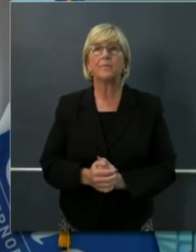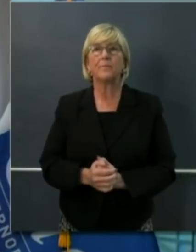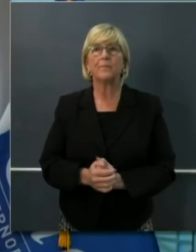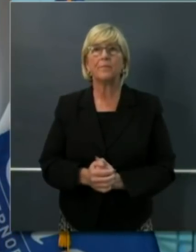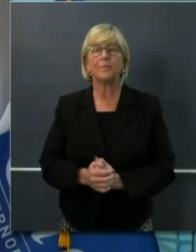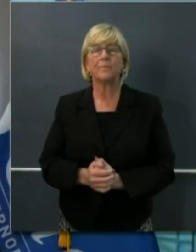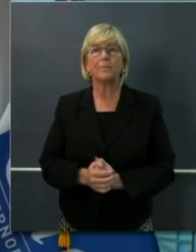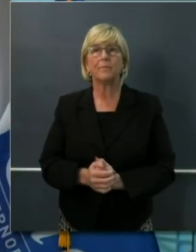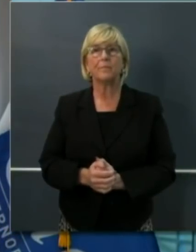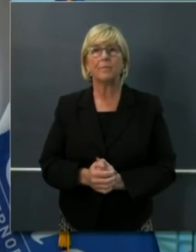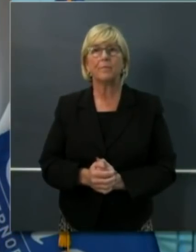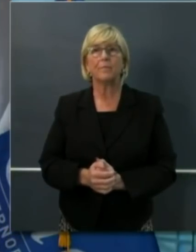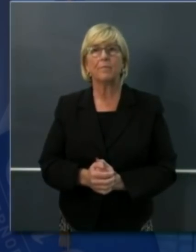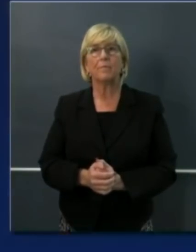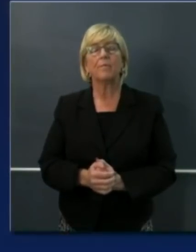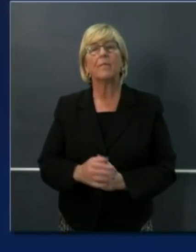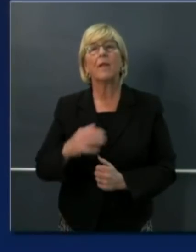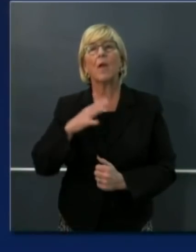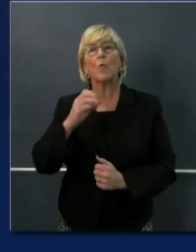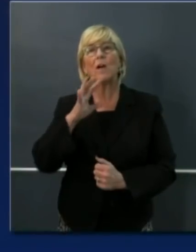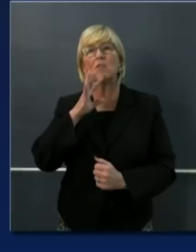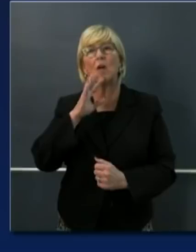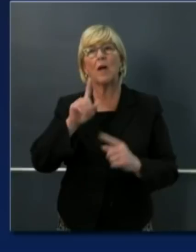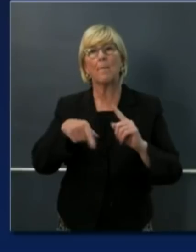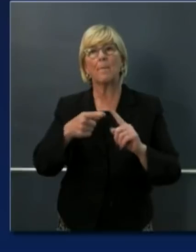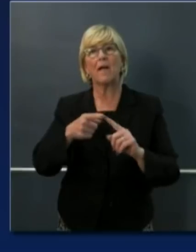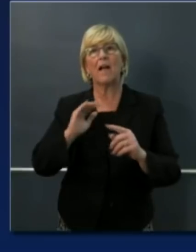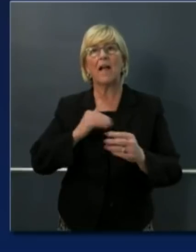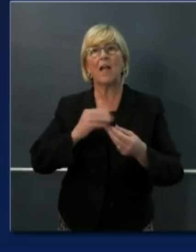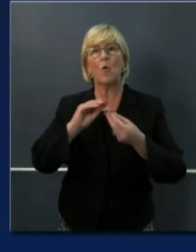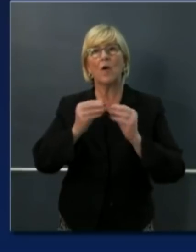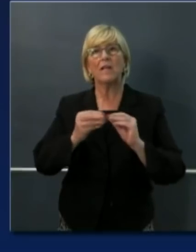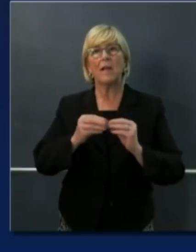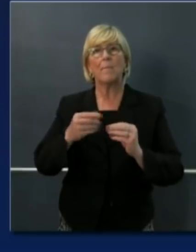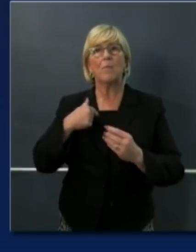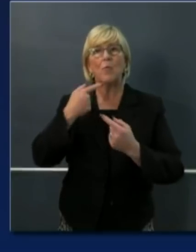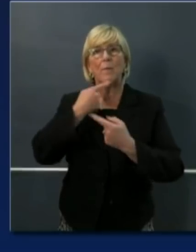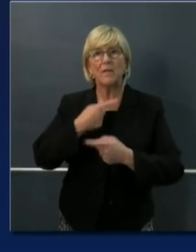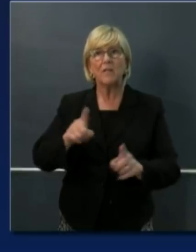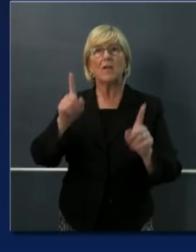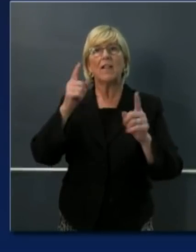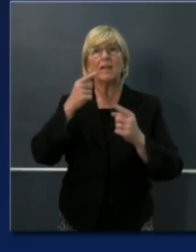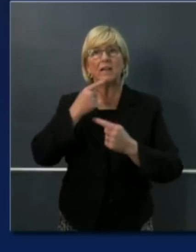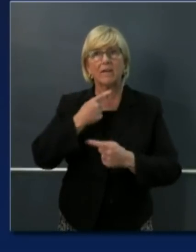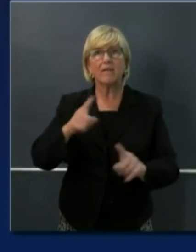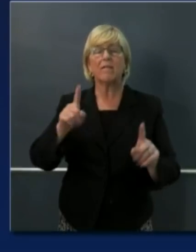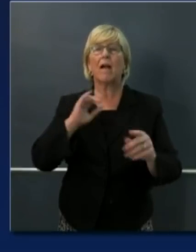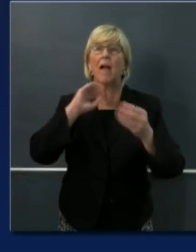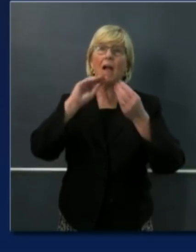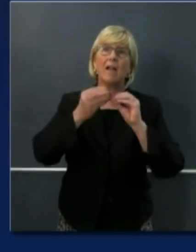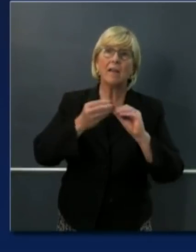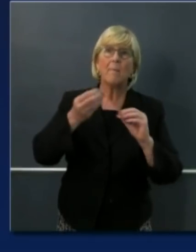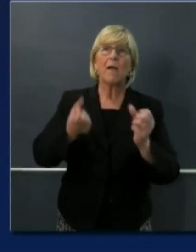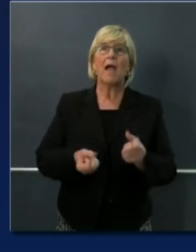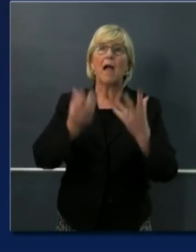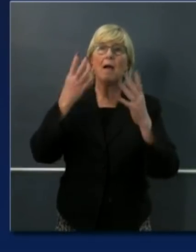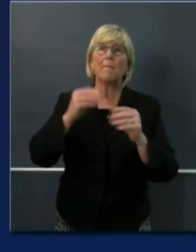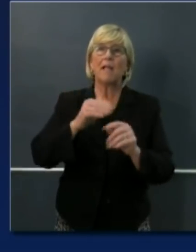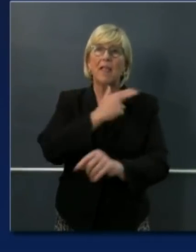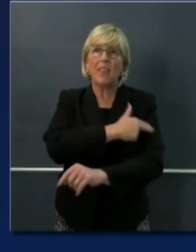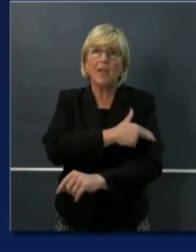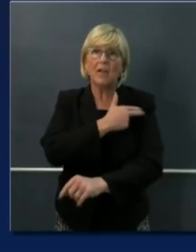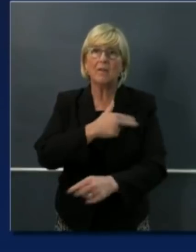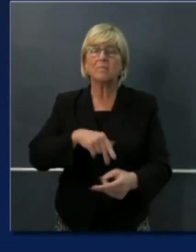I want to spend a moment a little bit on our data. We have been telling you day over day our numbers in hospitals,